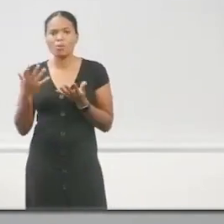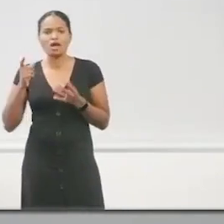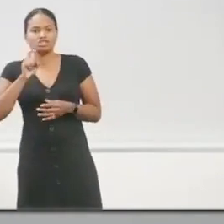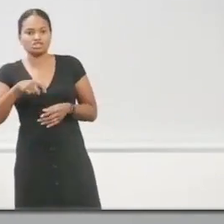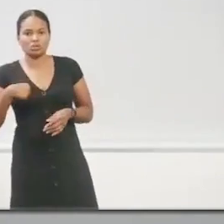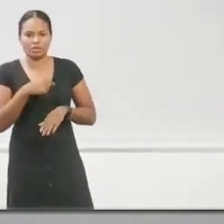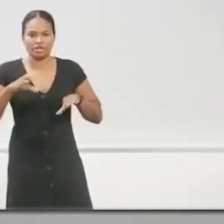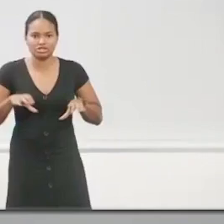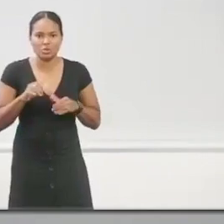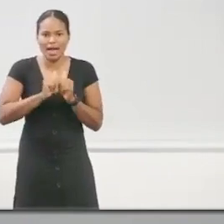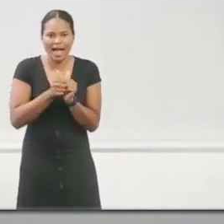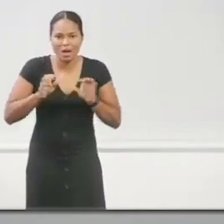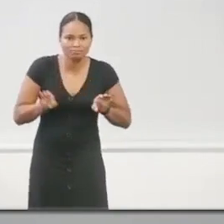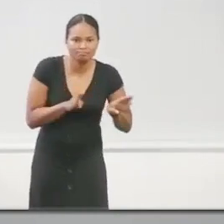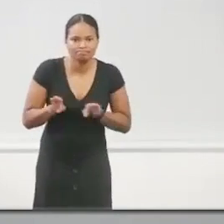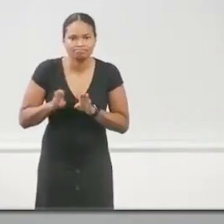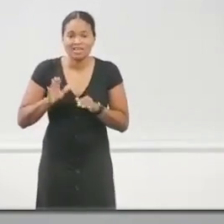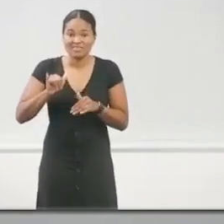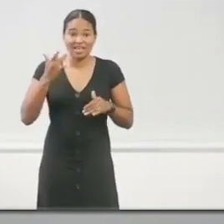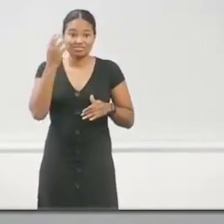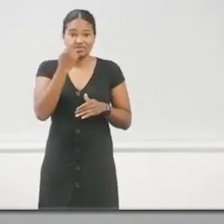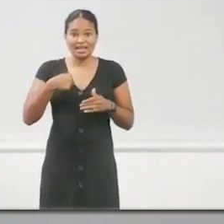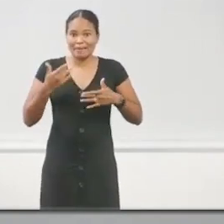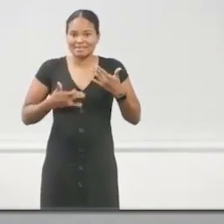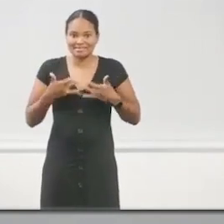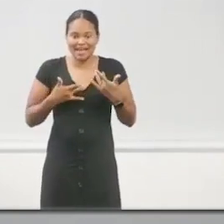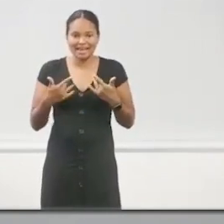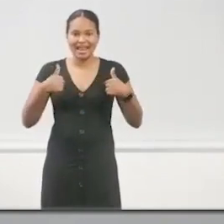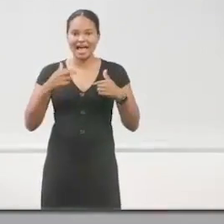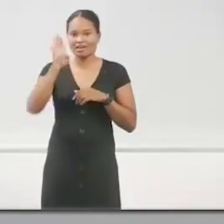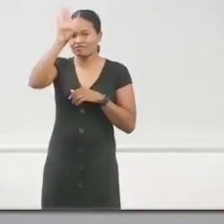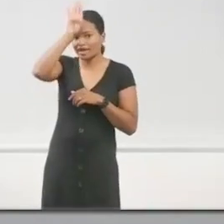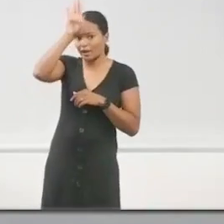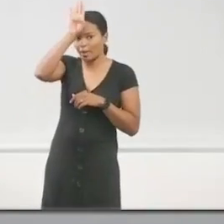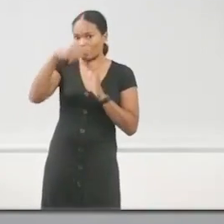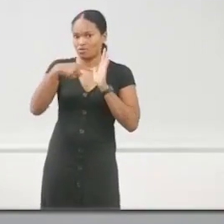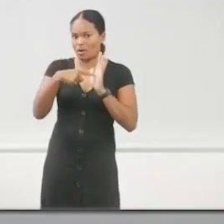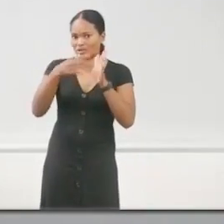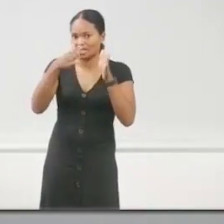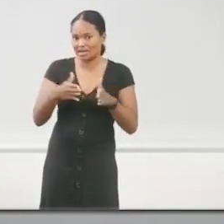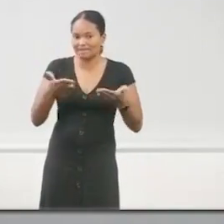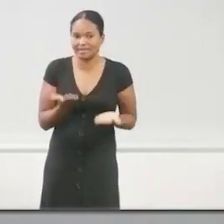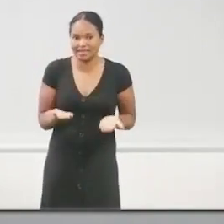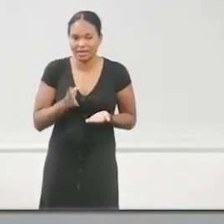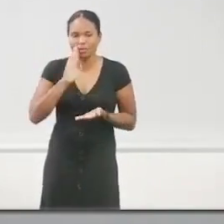really excited about having a representative here from Scottsdale Fire, who's going to talk a little bit about